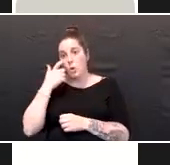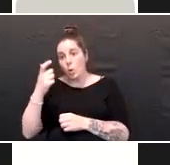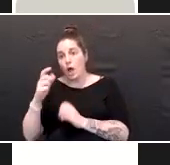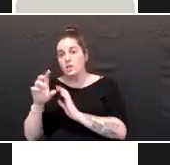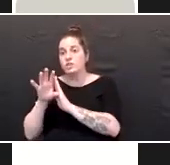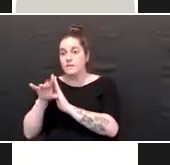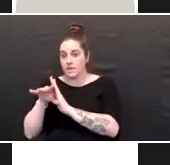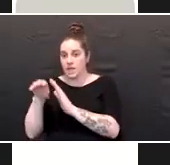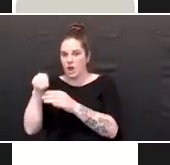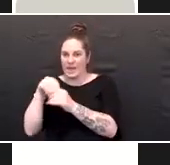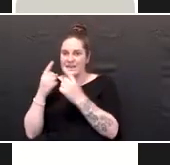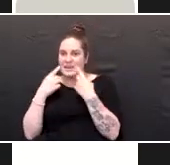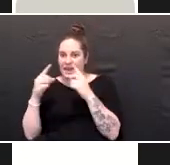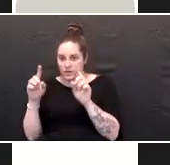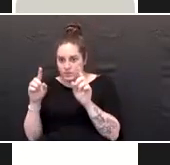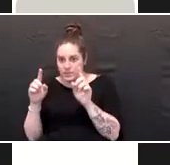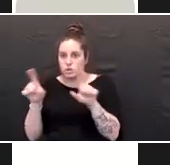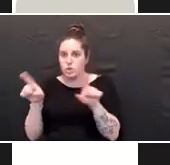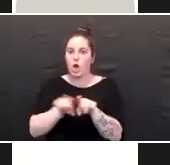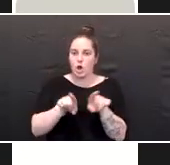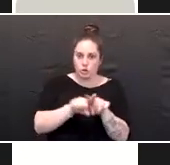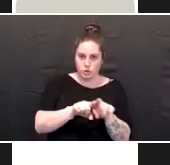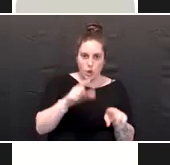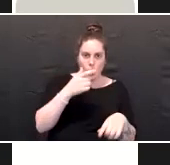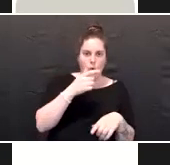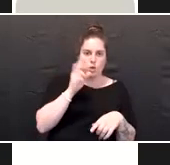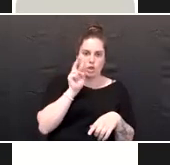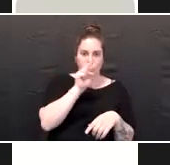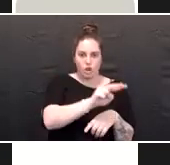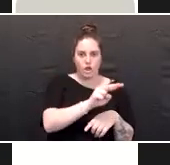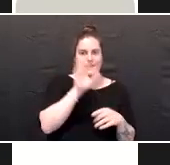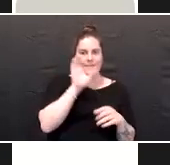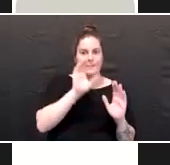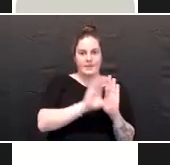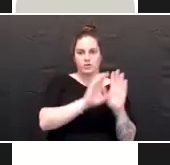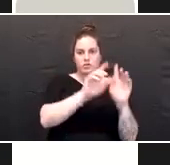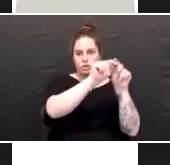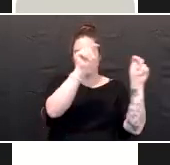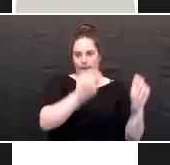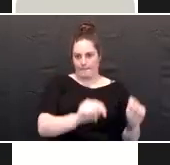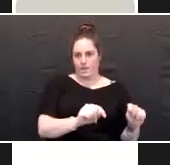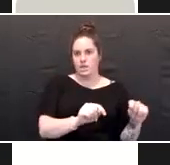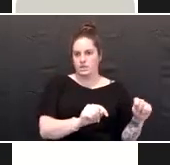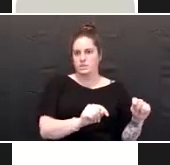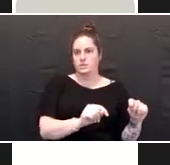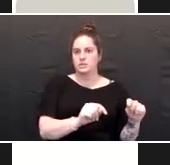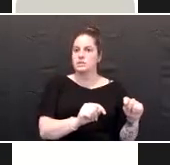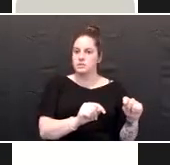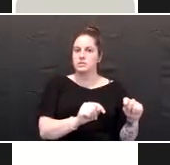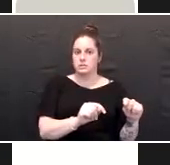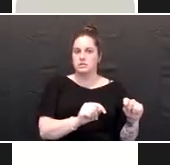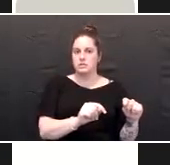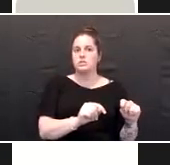in the announcements, please don't overlook these picture templates. Okay, so other than that, I'll come back